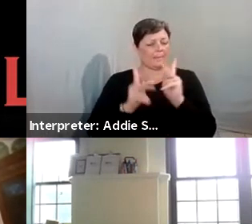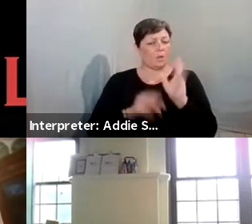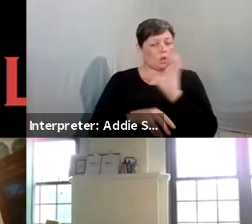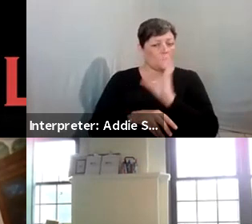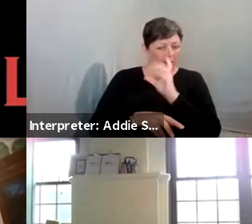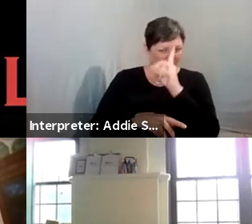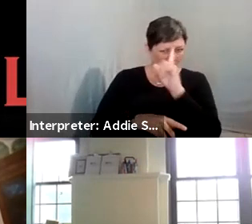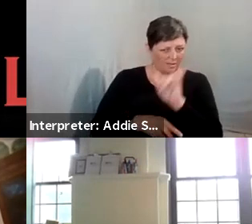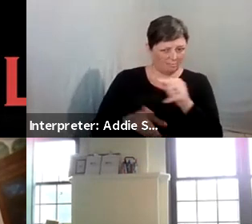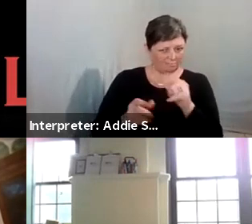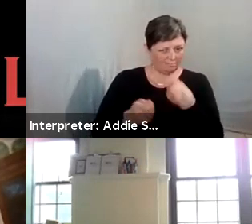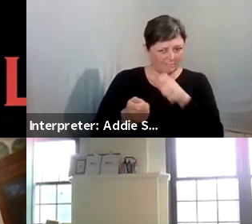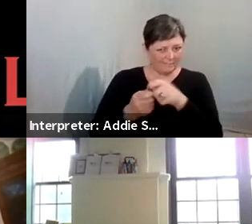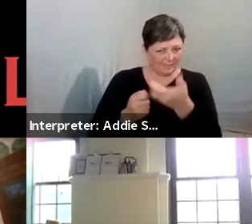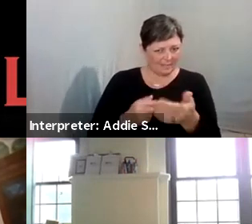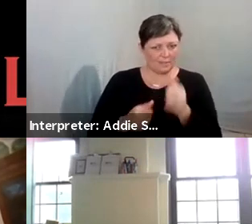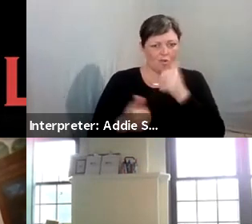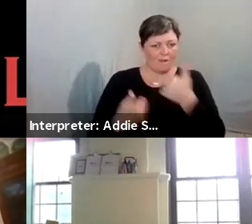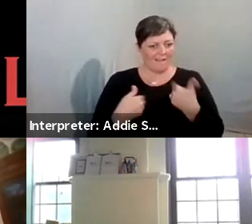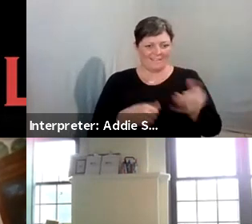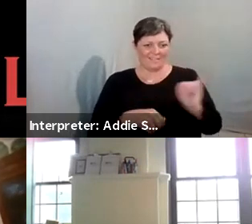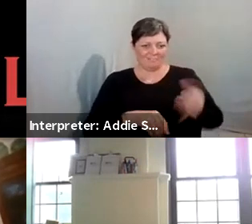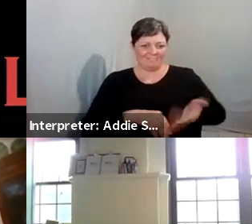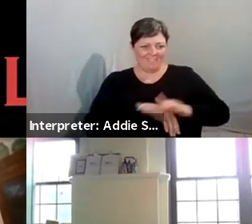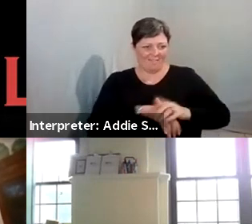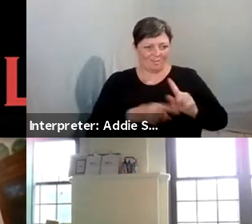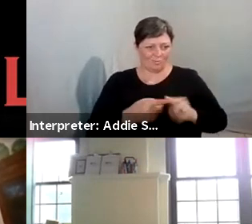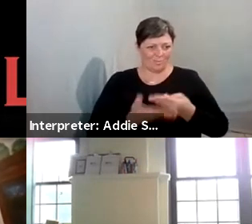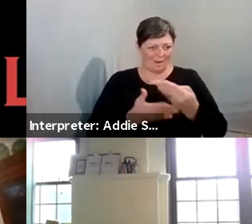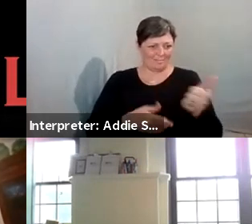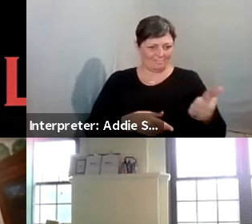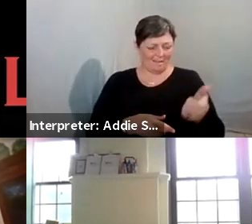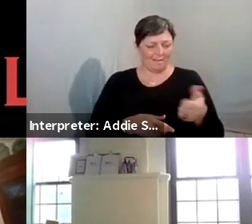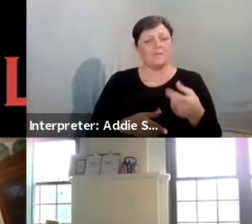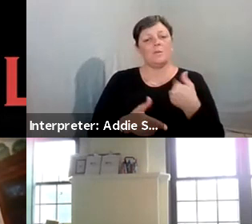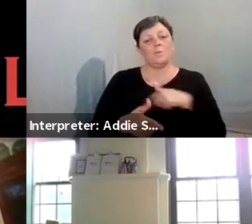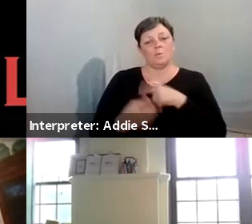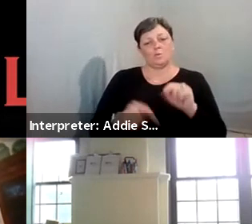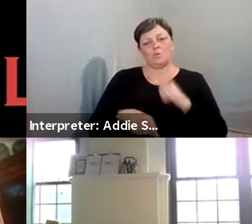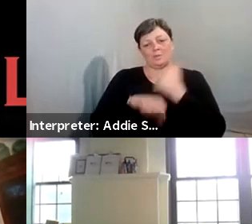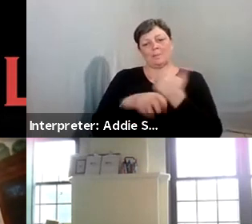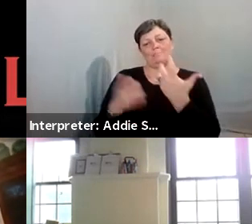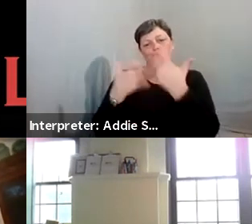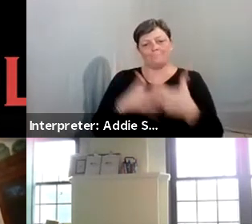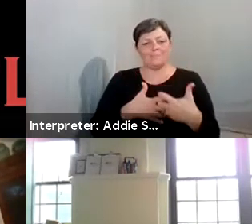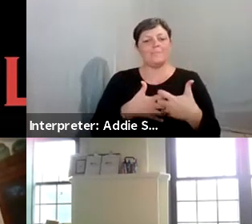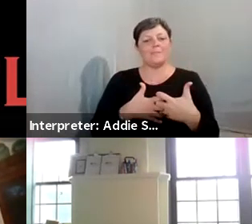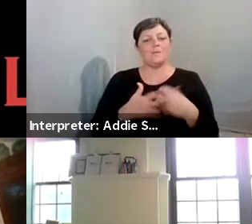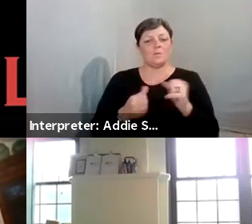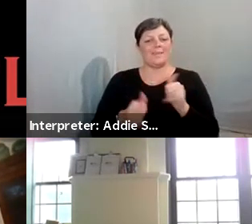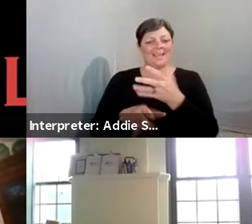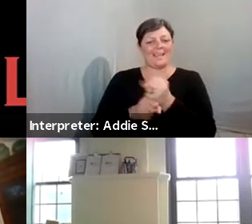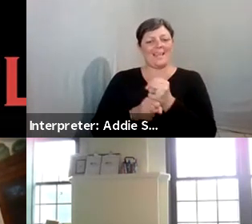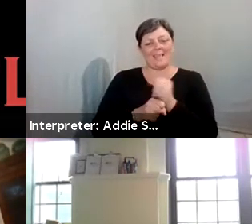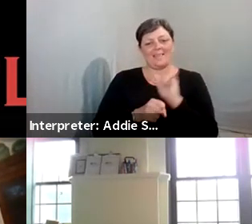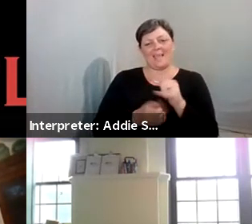that, like I said, don't have the coverage to get one on their own. And then we try to set up and coordinate things so that they can get the piece of equipment